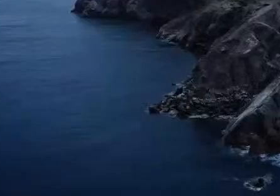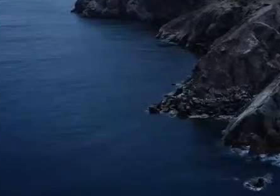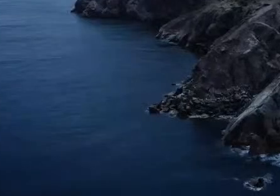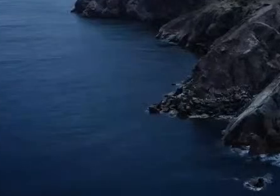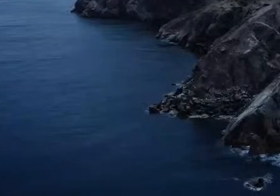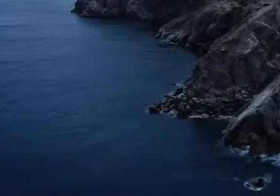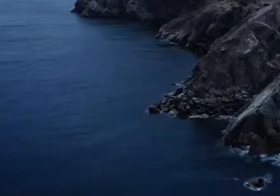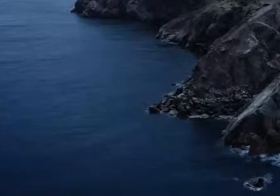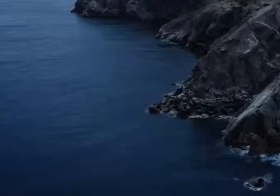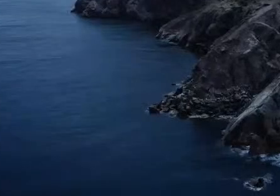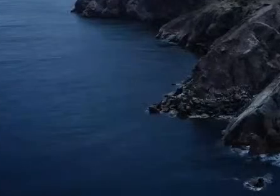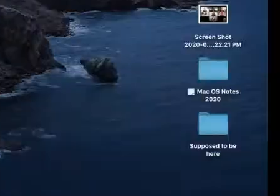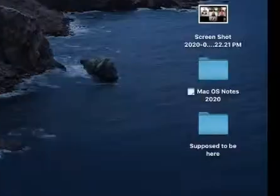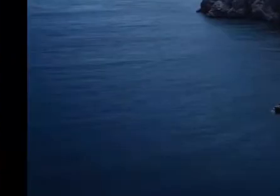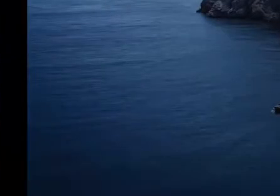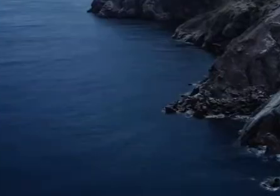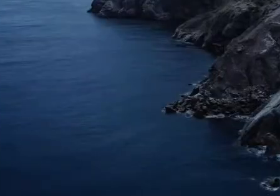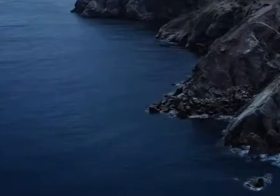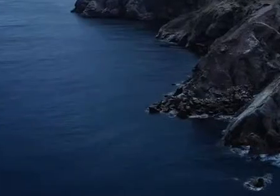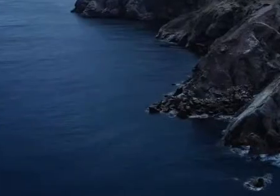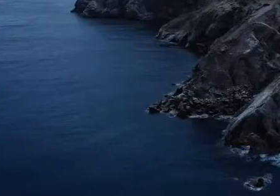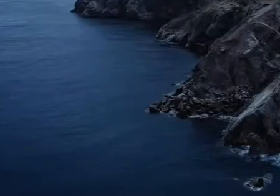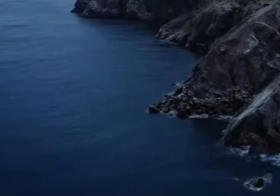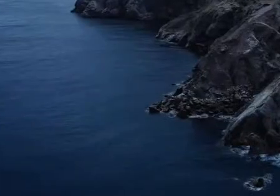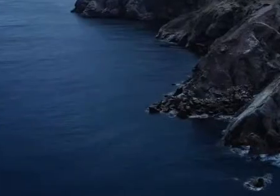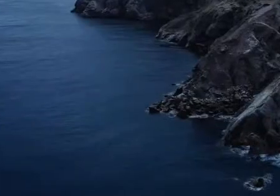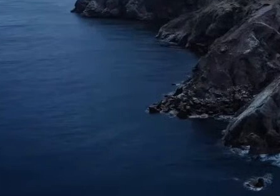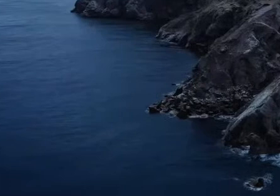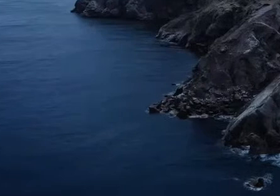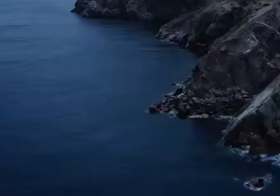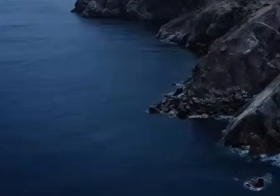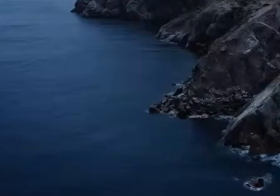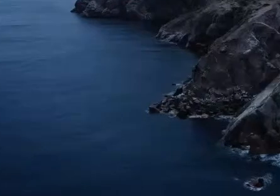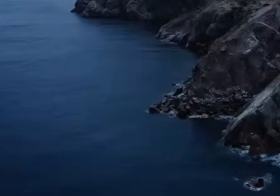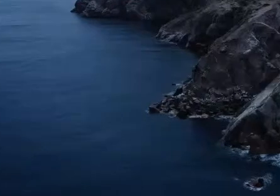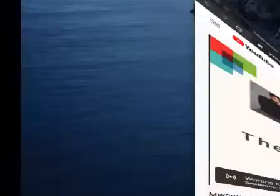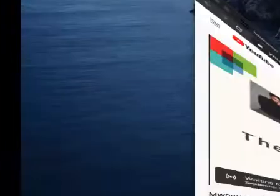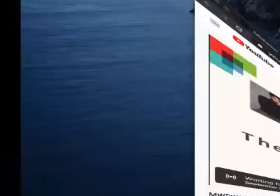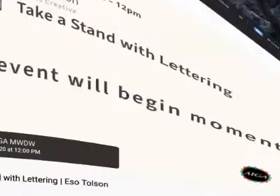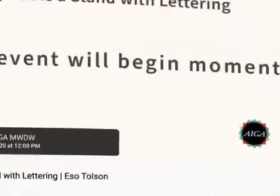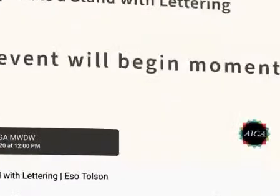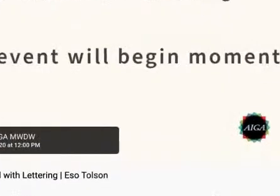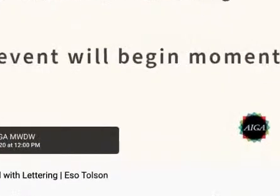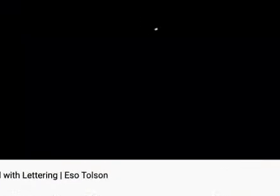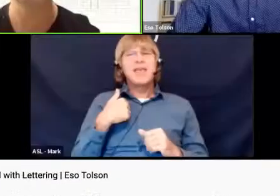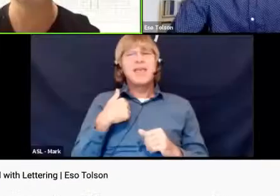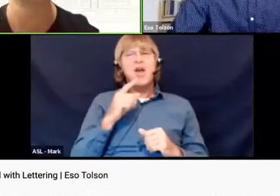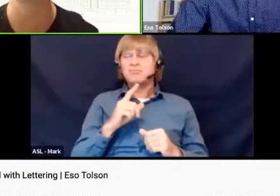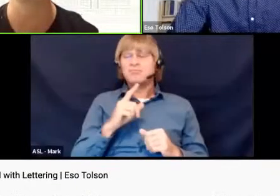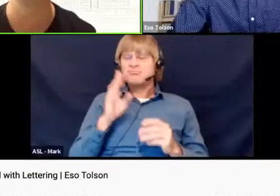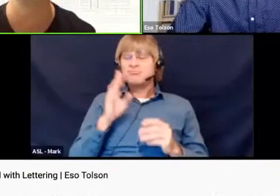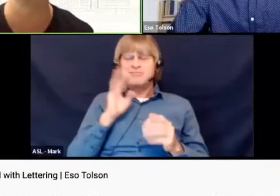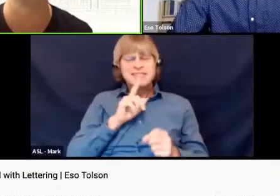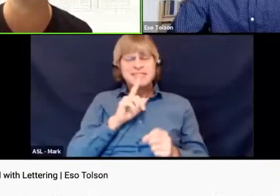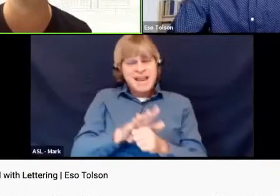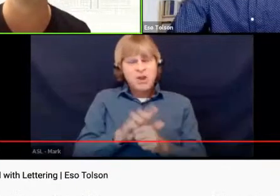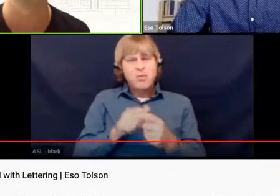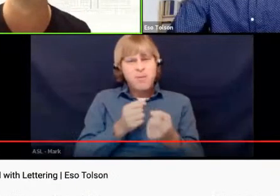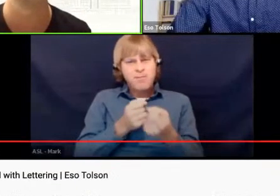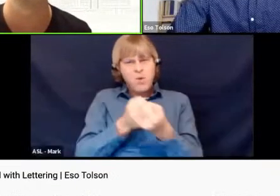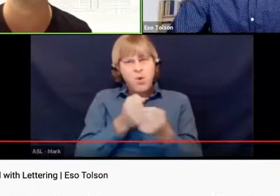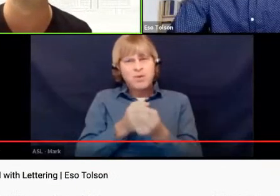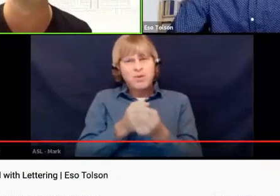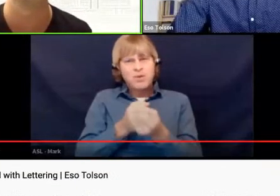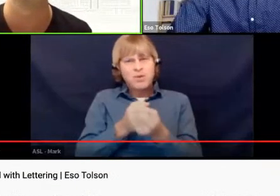possible without their support. And so I wanted to thank all of our sponsors. Promoting design as a